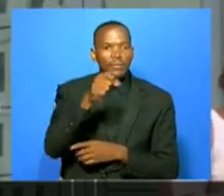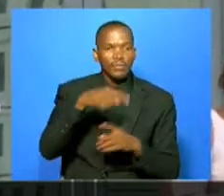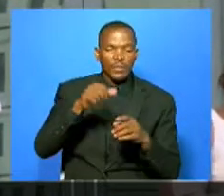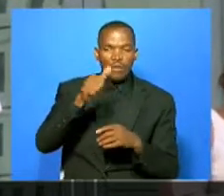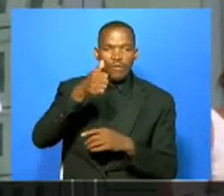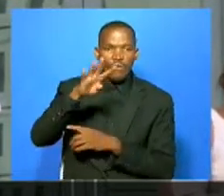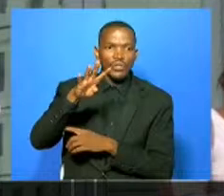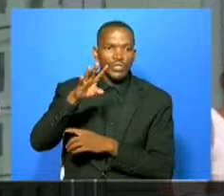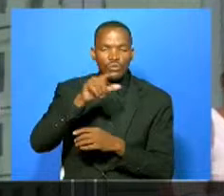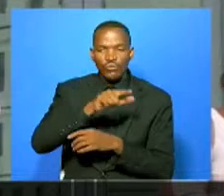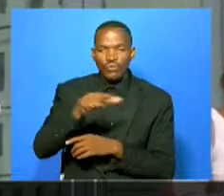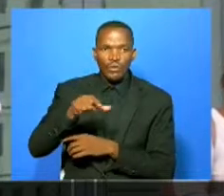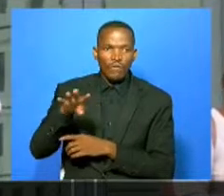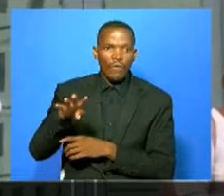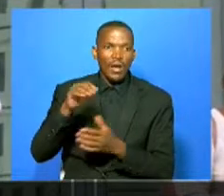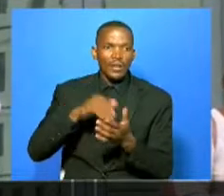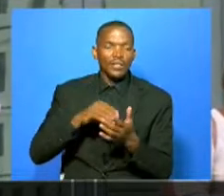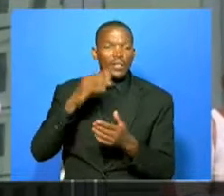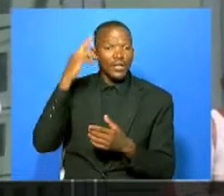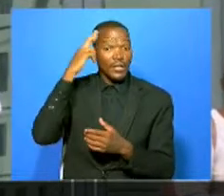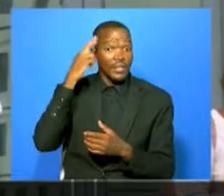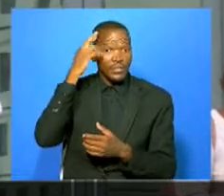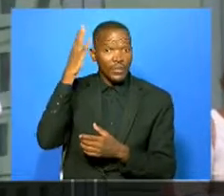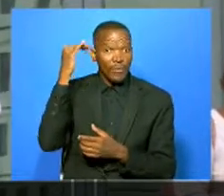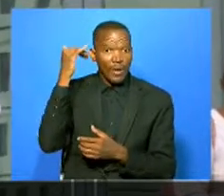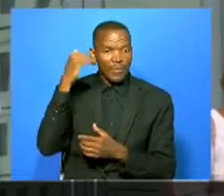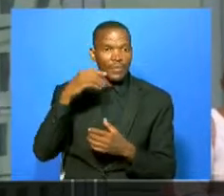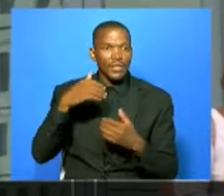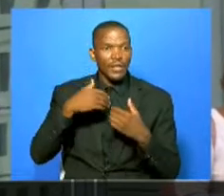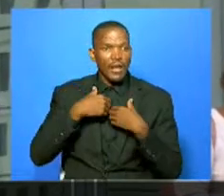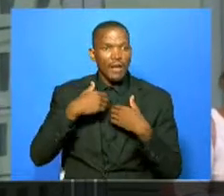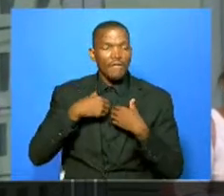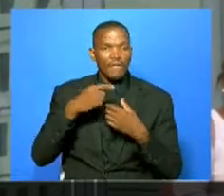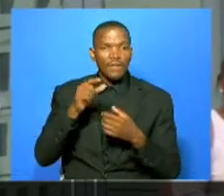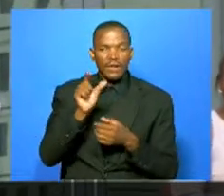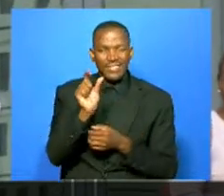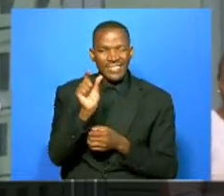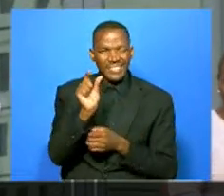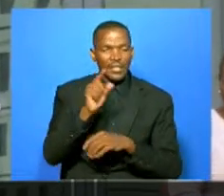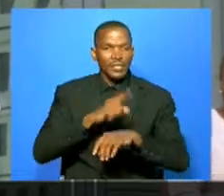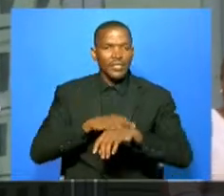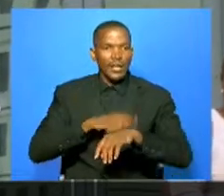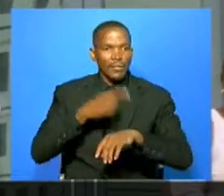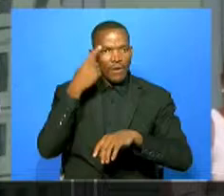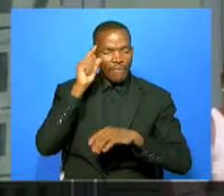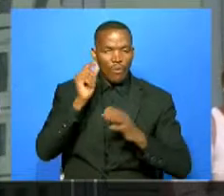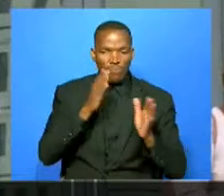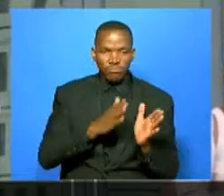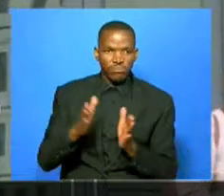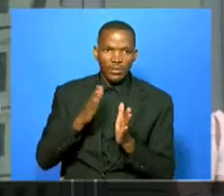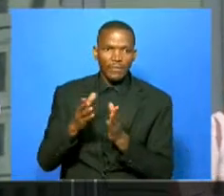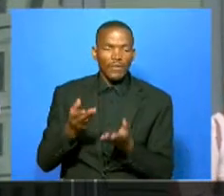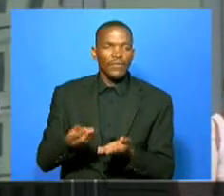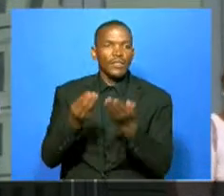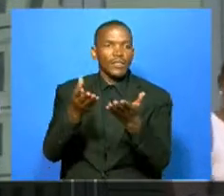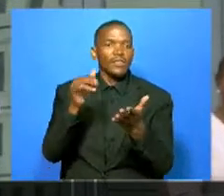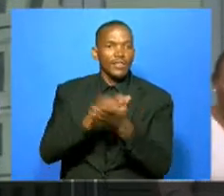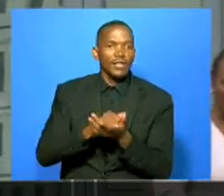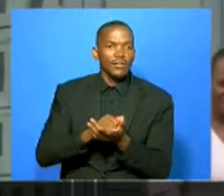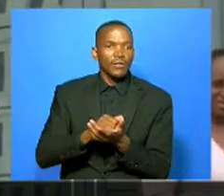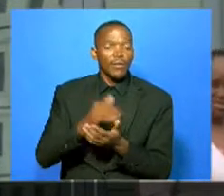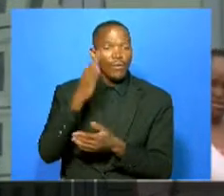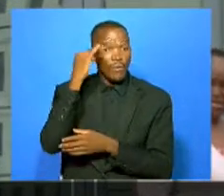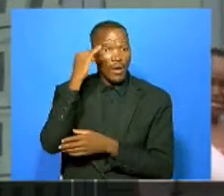14th, 2024. Reasons being, there is very little time to deliver the event because